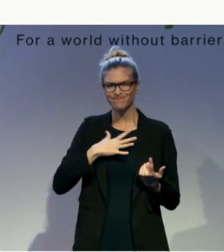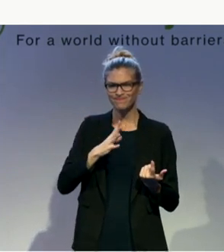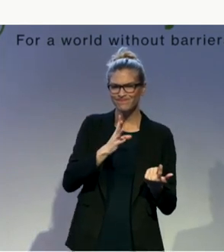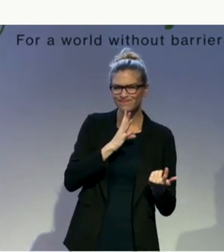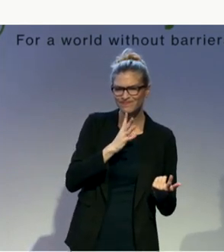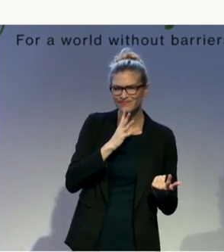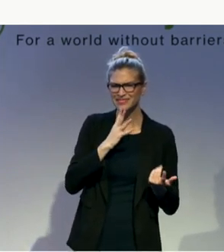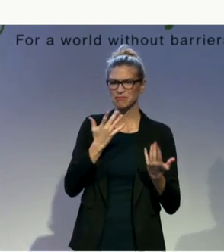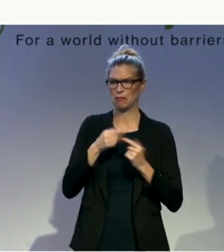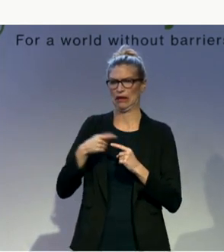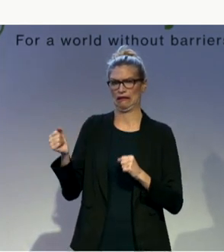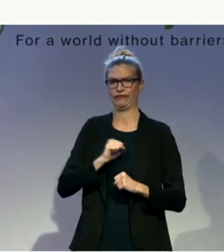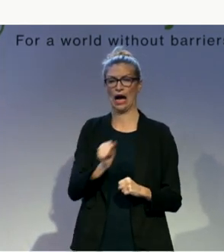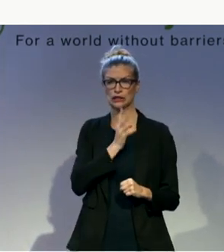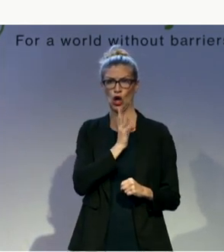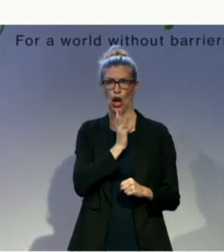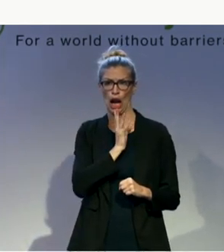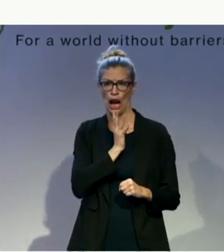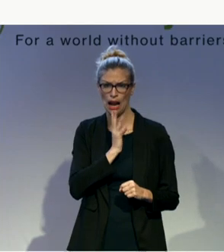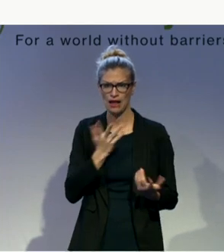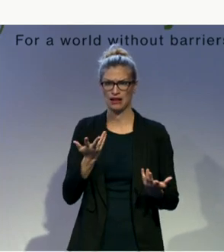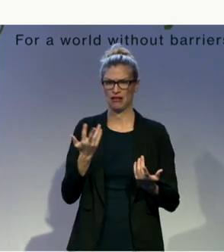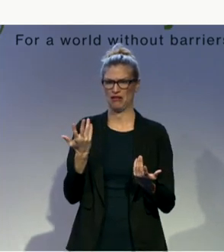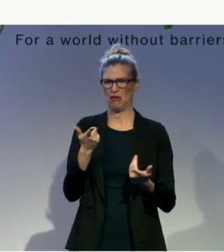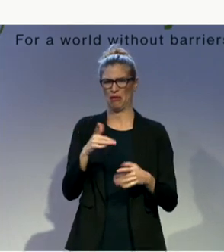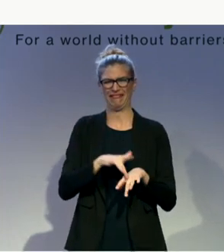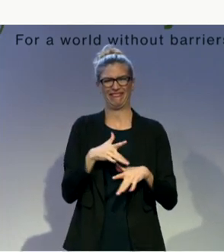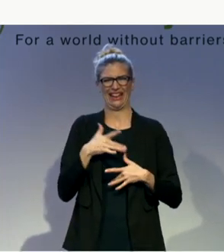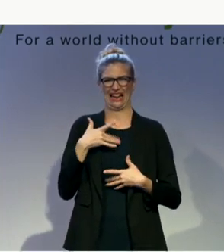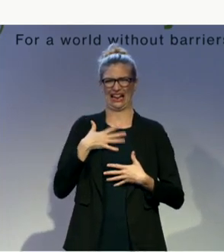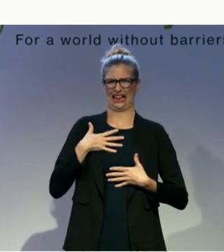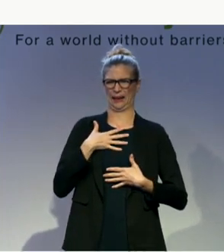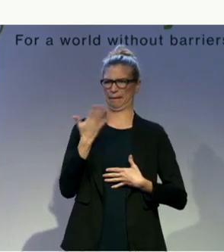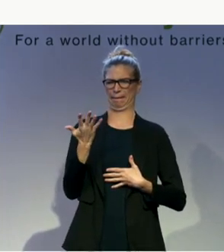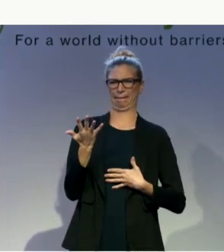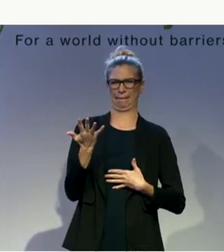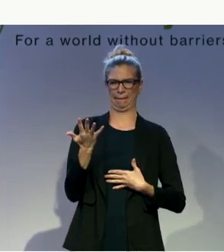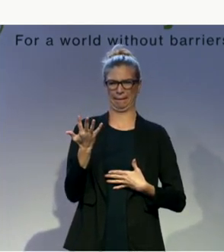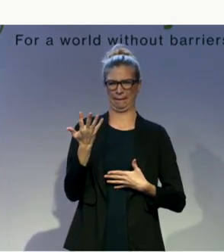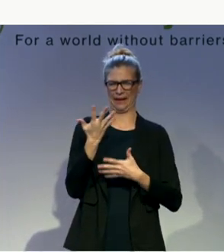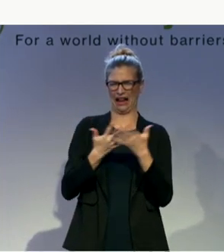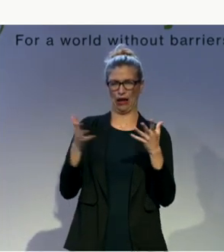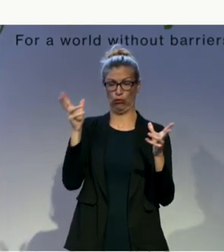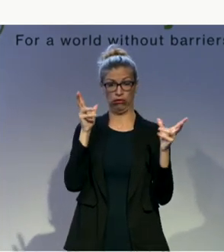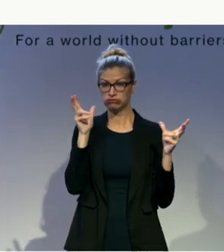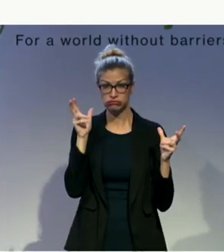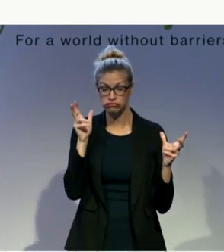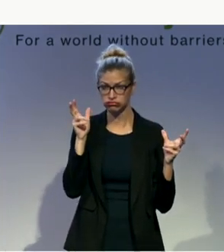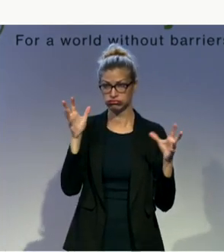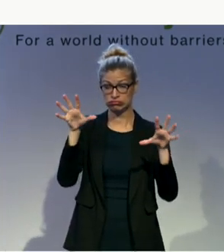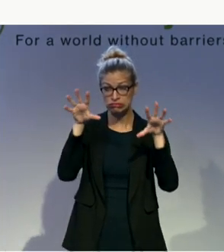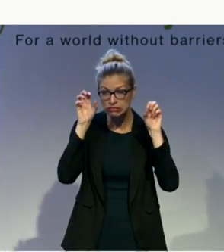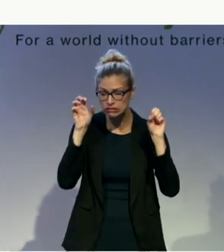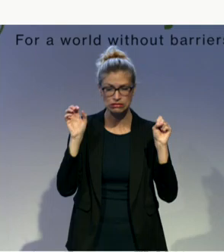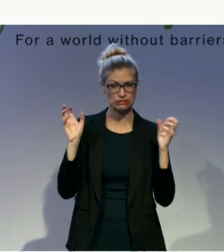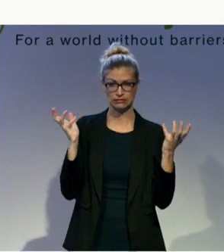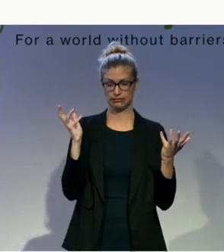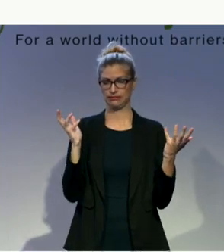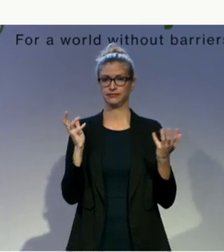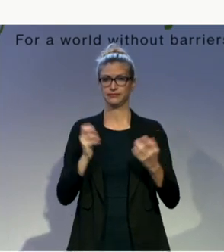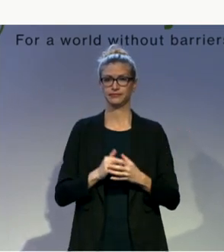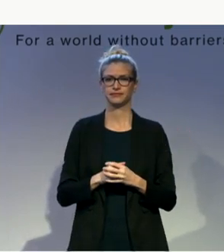fast, or that I'm talking in a language that is hard to follow, do something